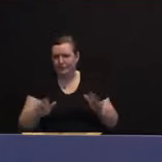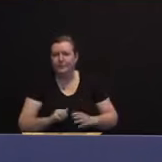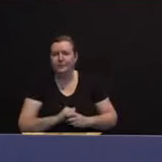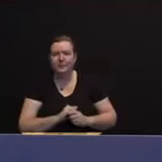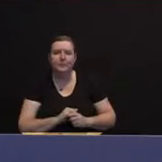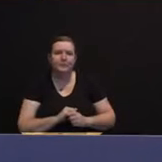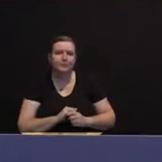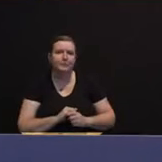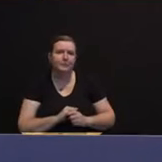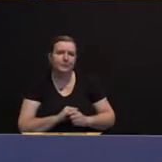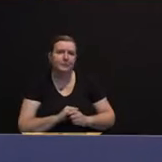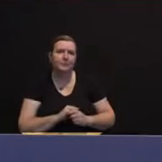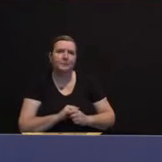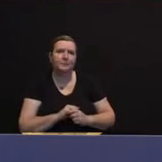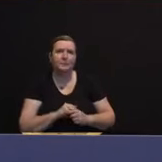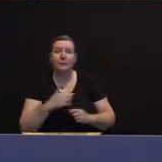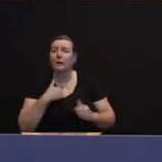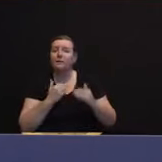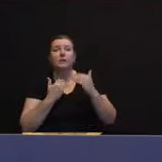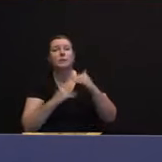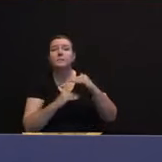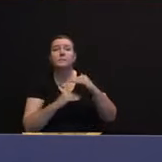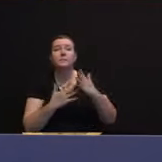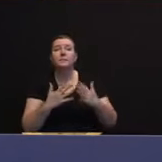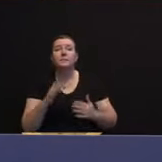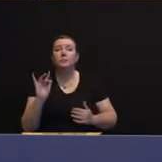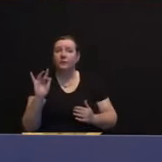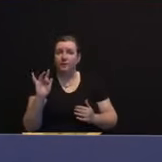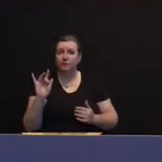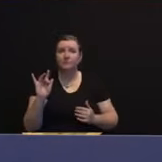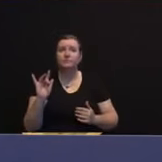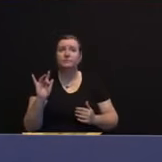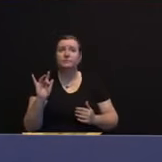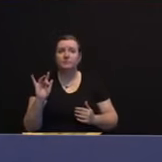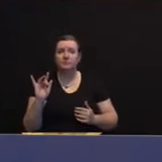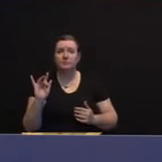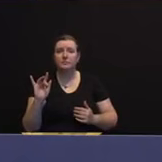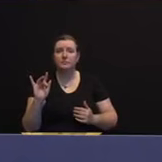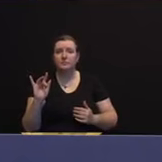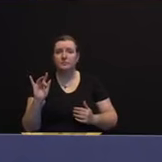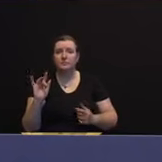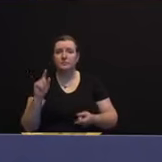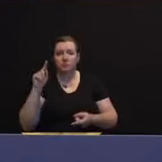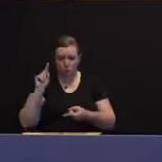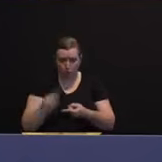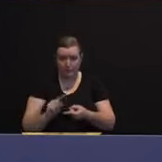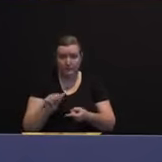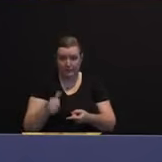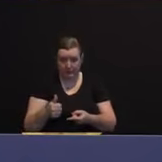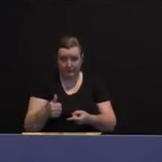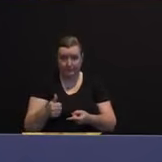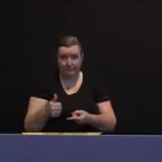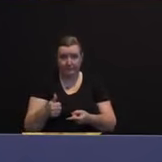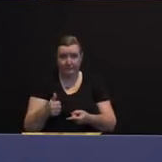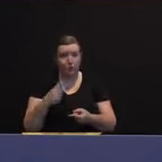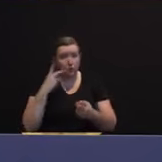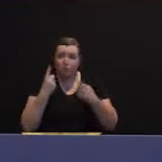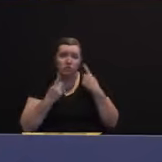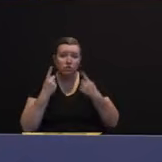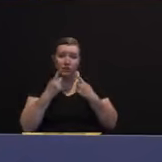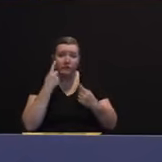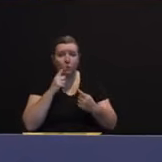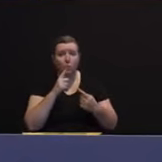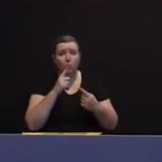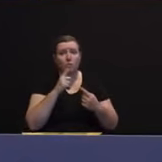Our limits, I think, are 25. Would we consider going to 10? The answer is yes. And I think your point is a good one, both in substance.